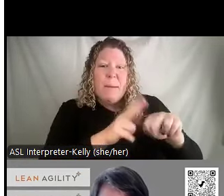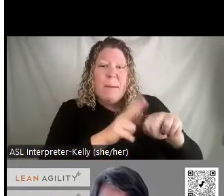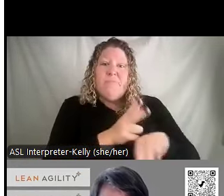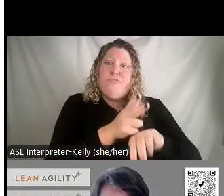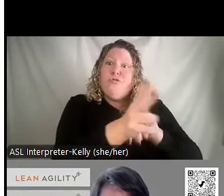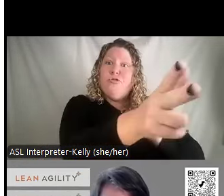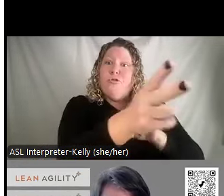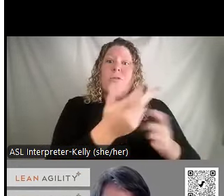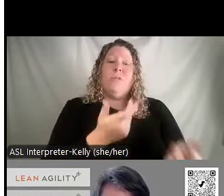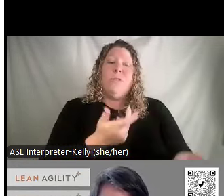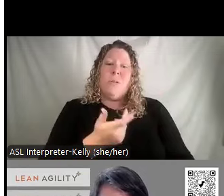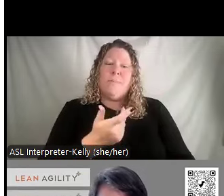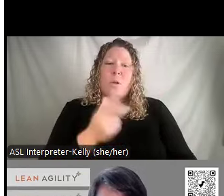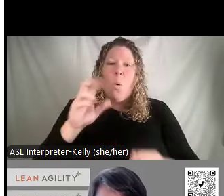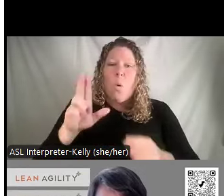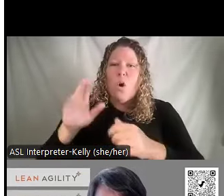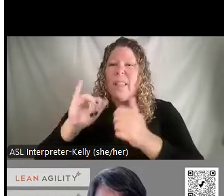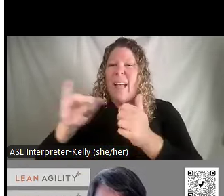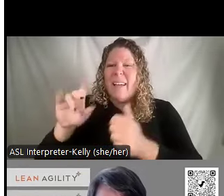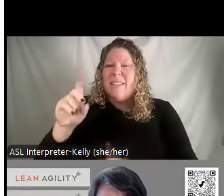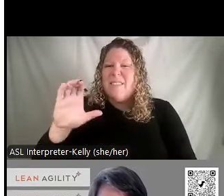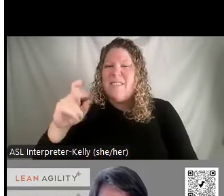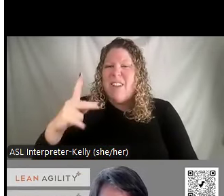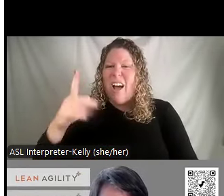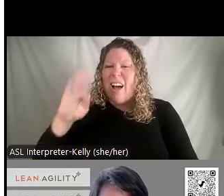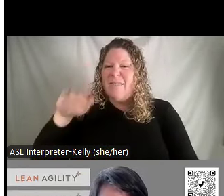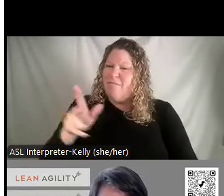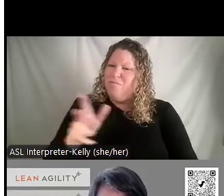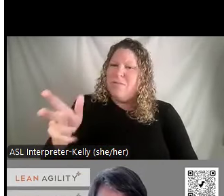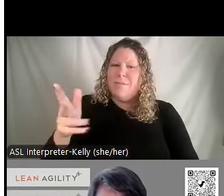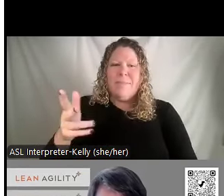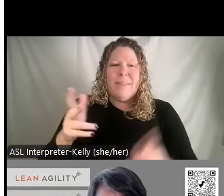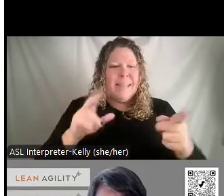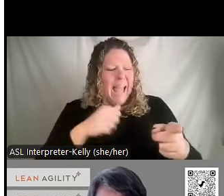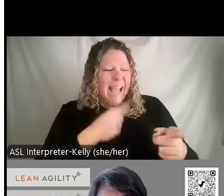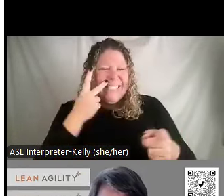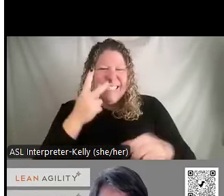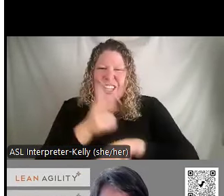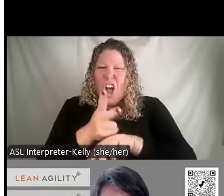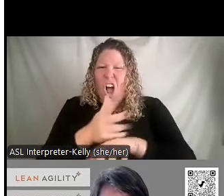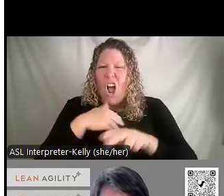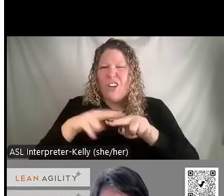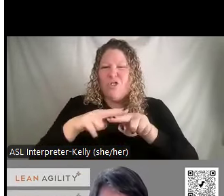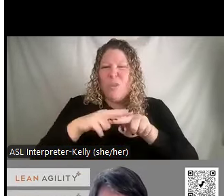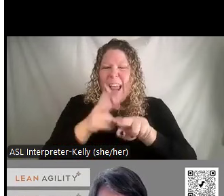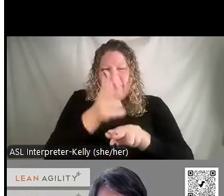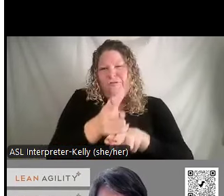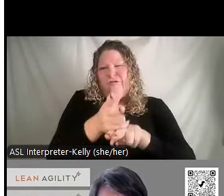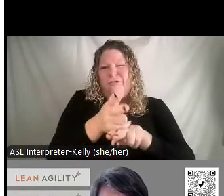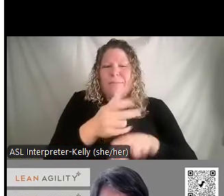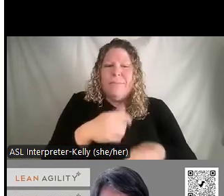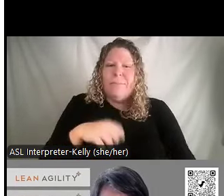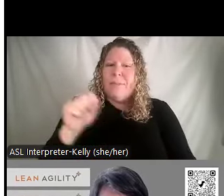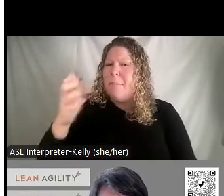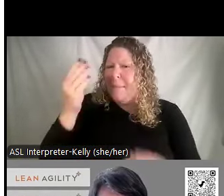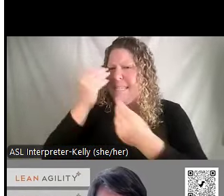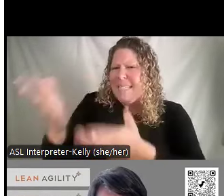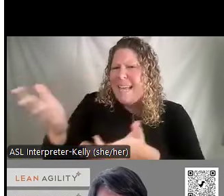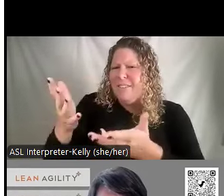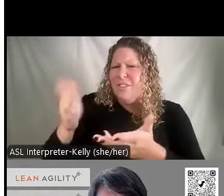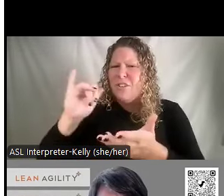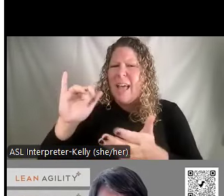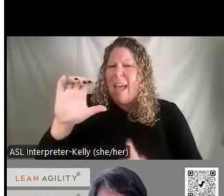want to stick to roads you can physically see. Yeah, it's got the car right on a railroad track. That A couple other tips. It might tell you that the Chrysler Building is in Weehawken,